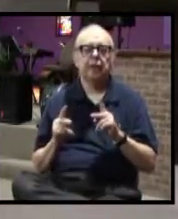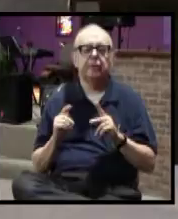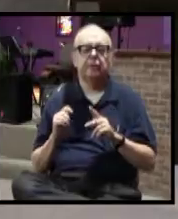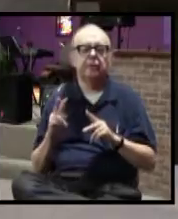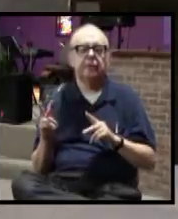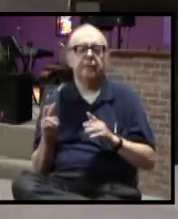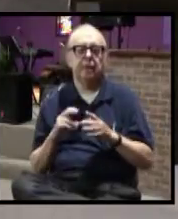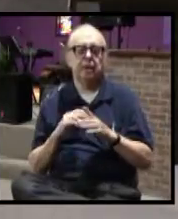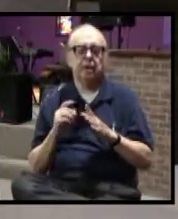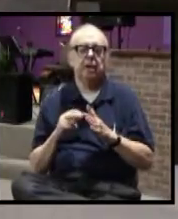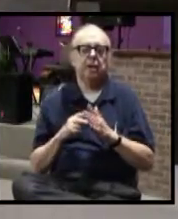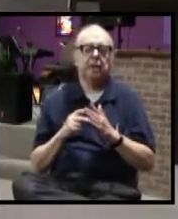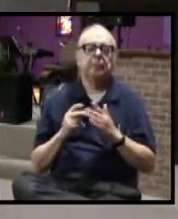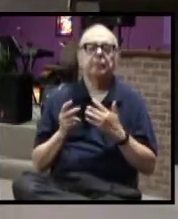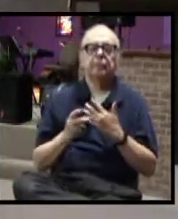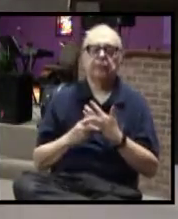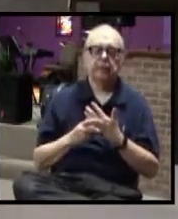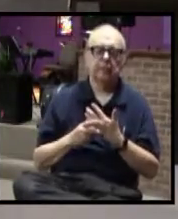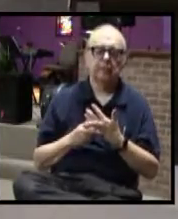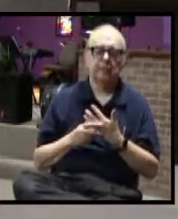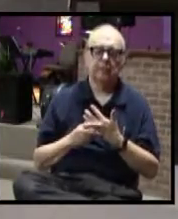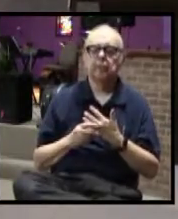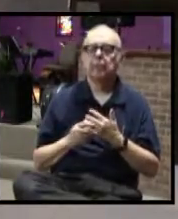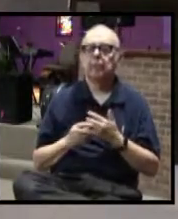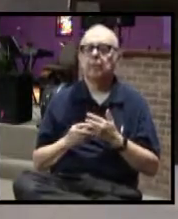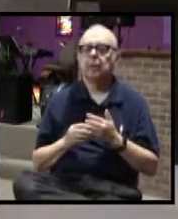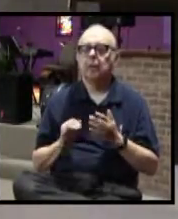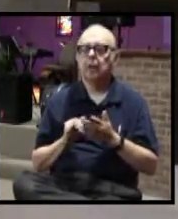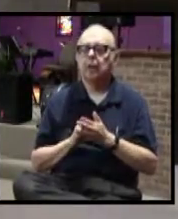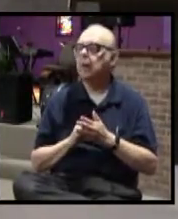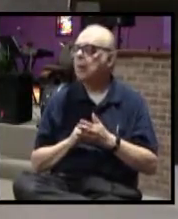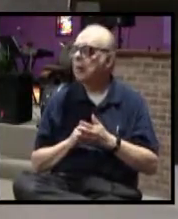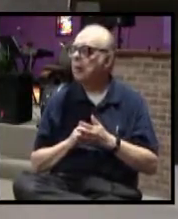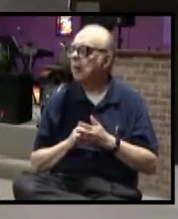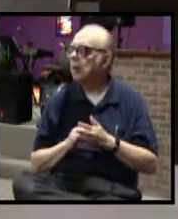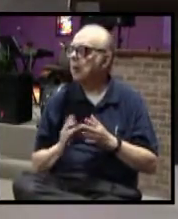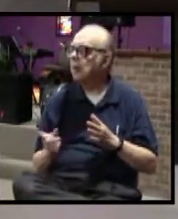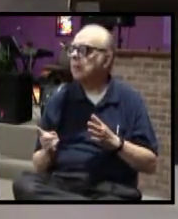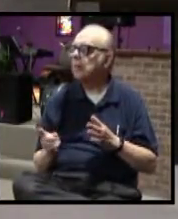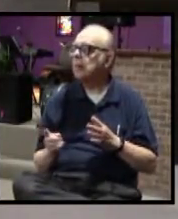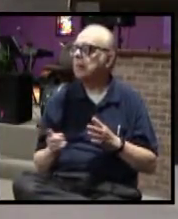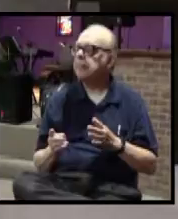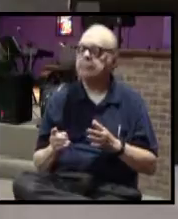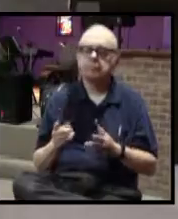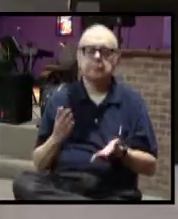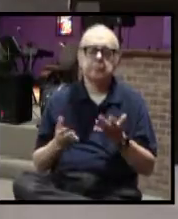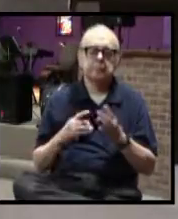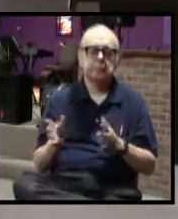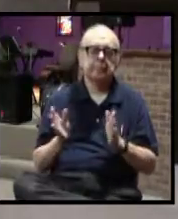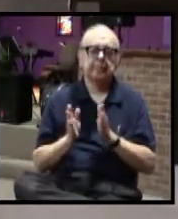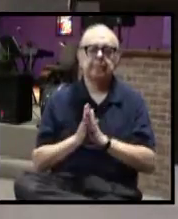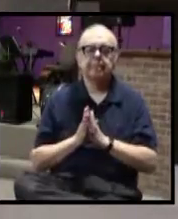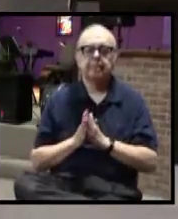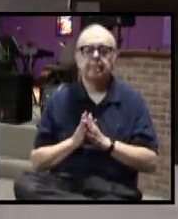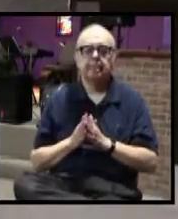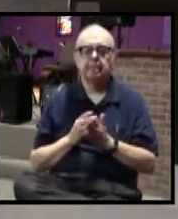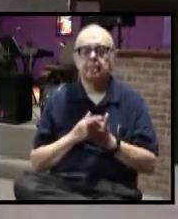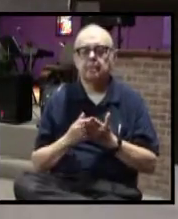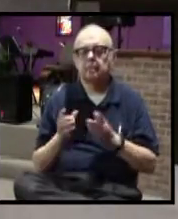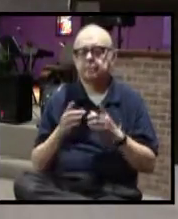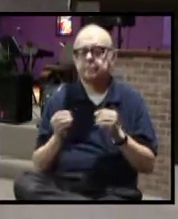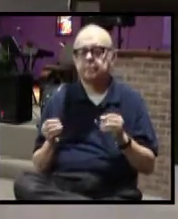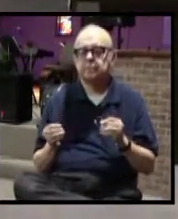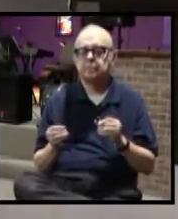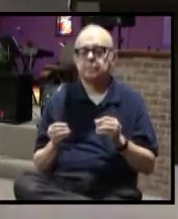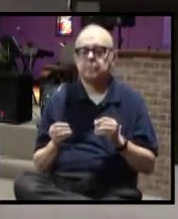Dana and Scott are one of their listeners as precise, to be precise. So this card shower is on its way. Many of you